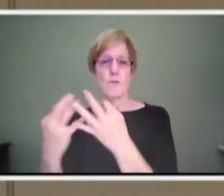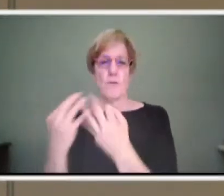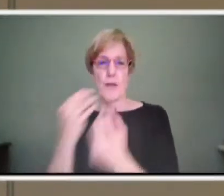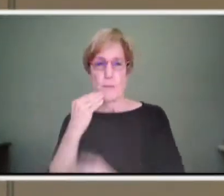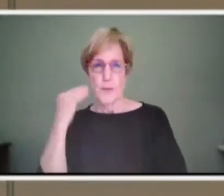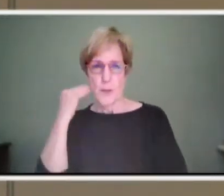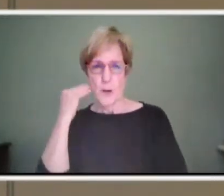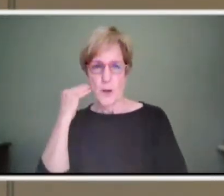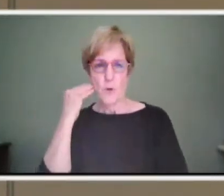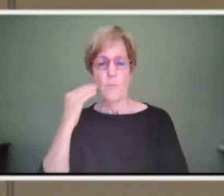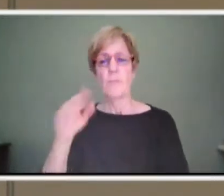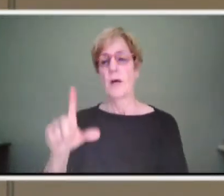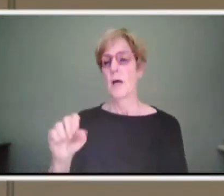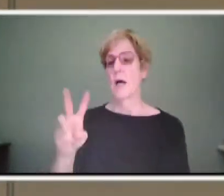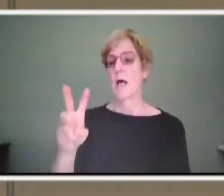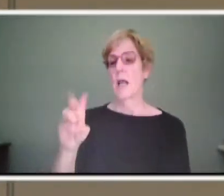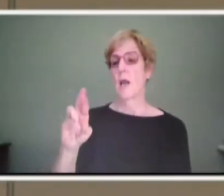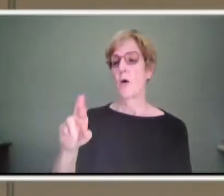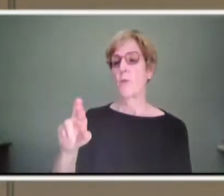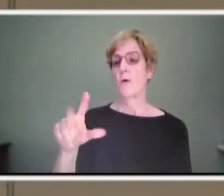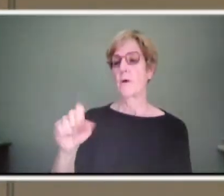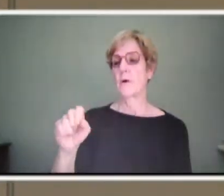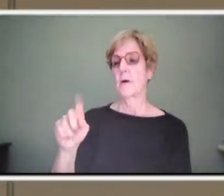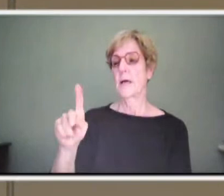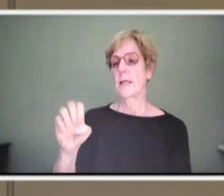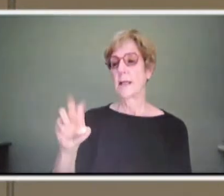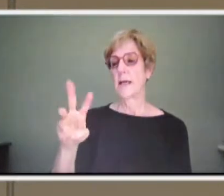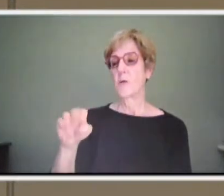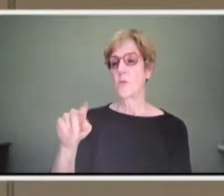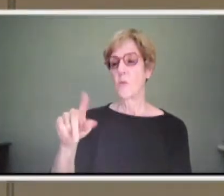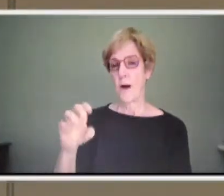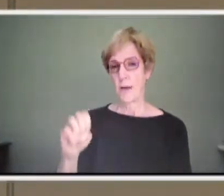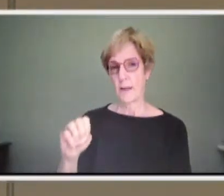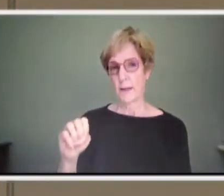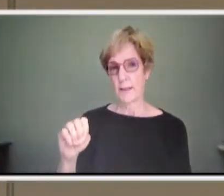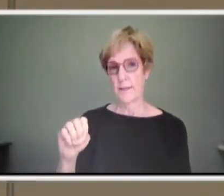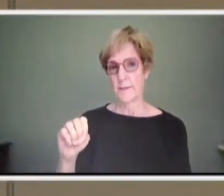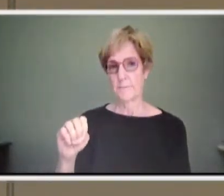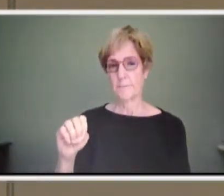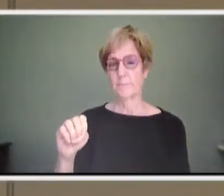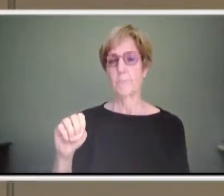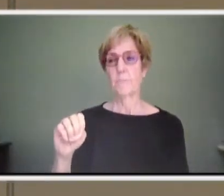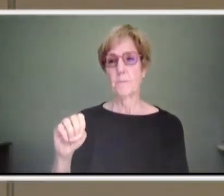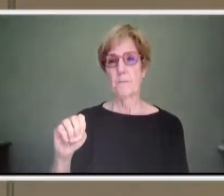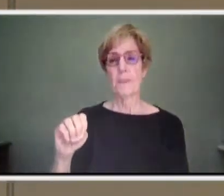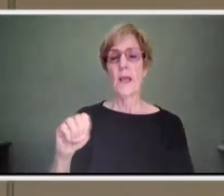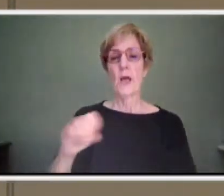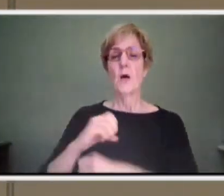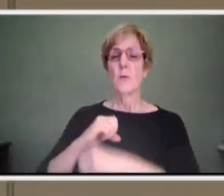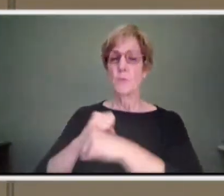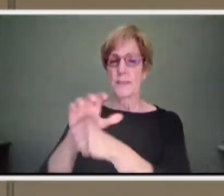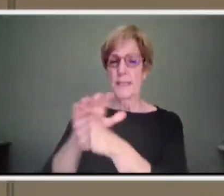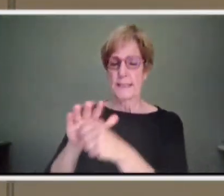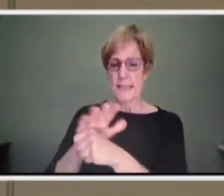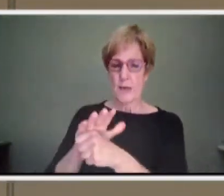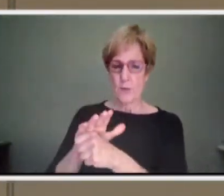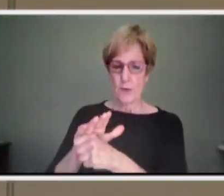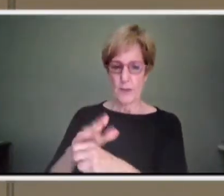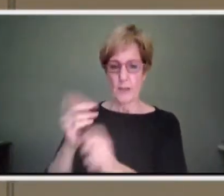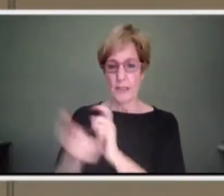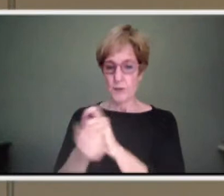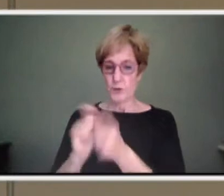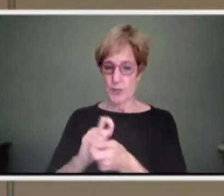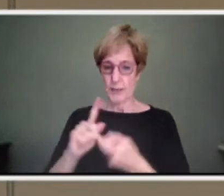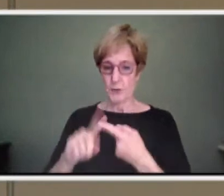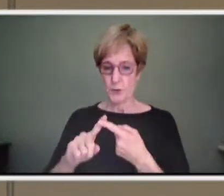protected area. And the proposed zoning is I-1CD, light industrial, Lower Lake Wiley protected area.